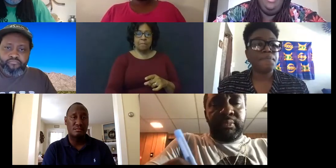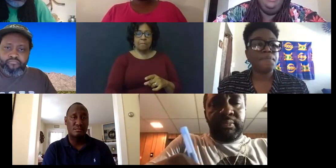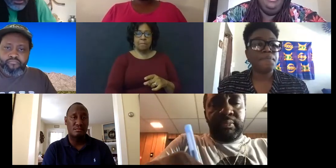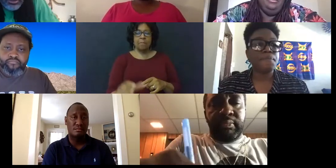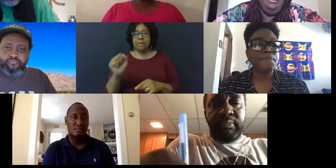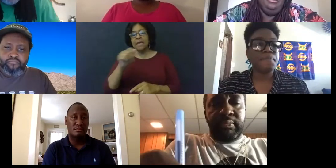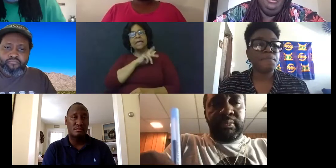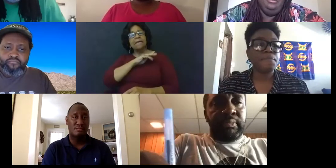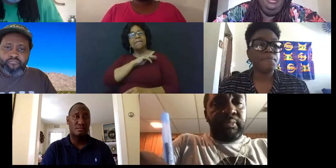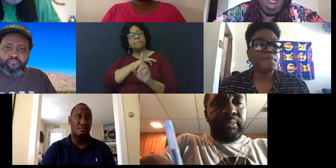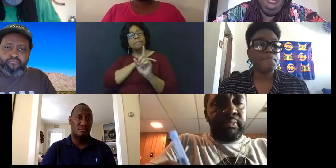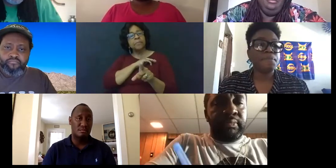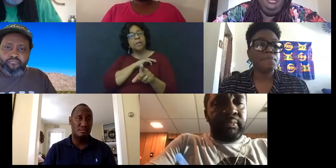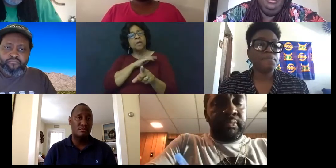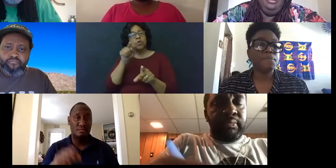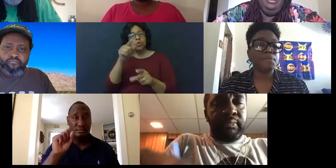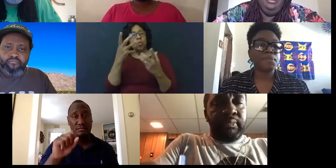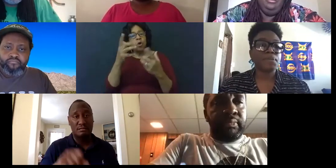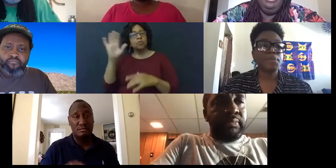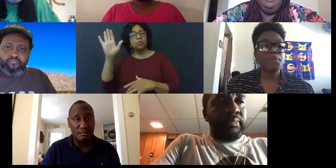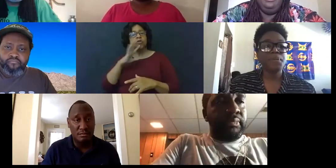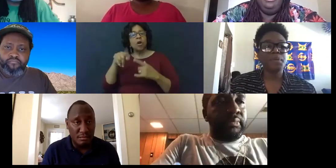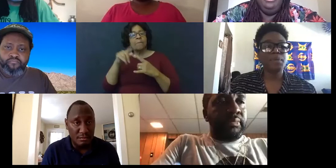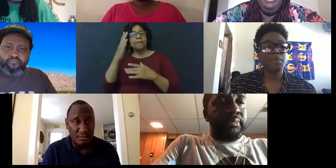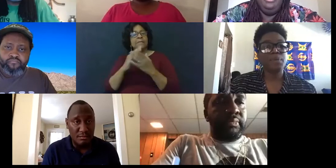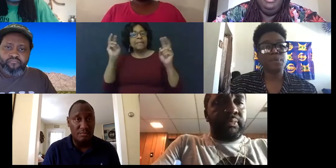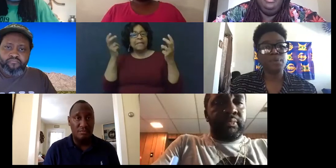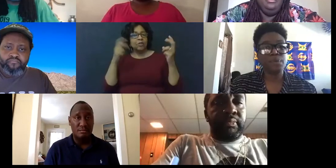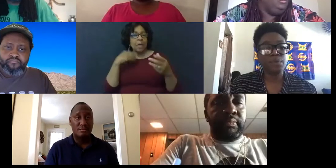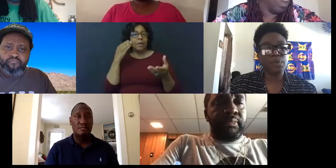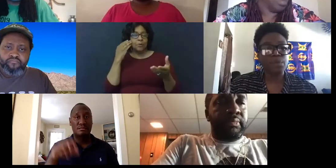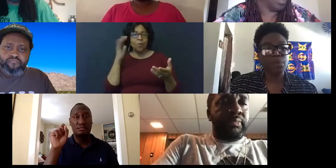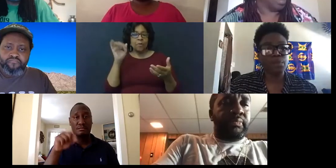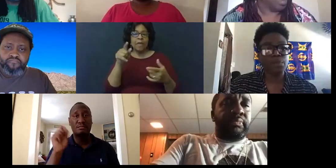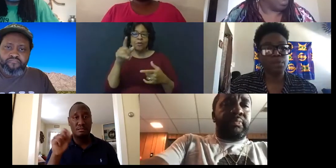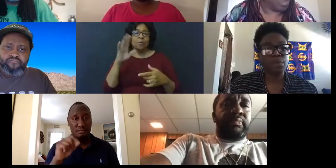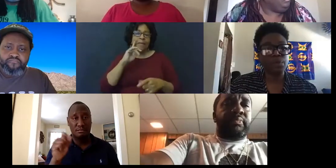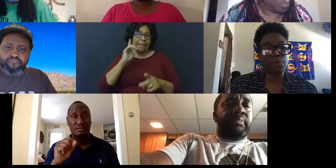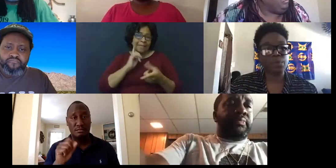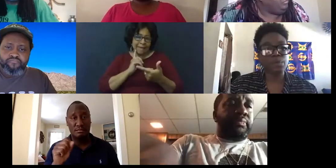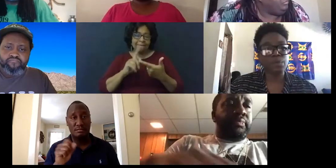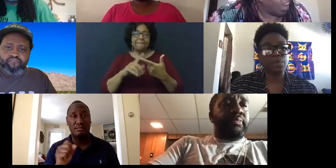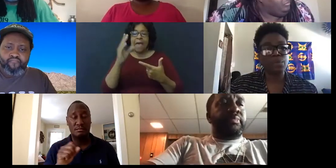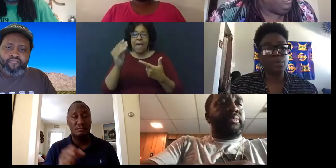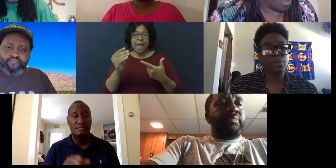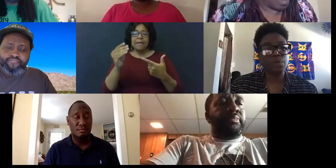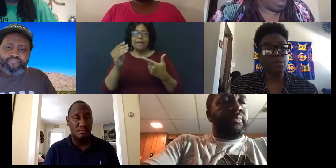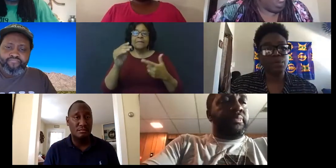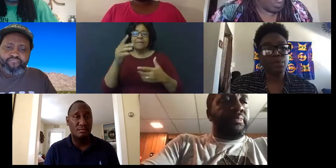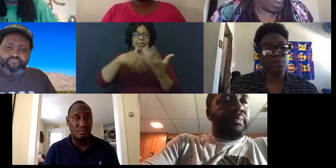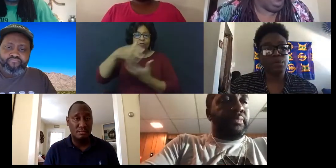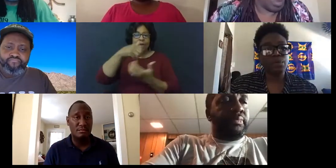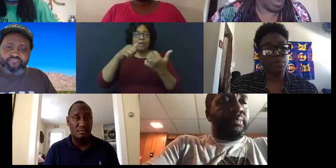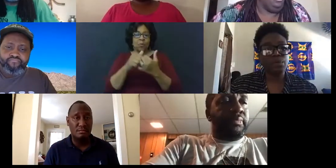And Kevin, do you want to just talk about some of the issues? I know that being deaf and